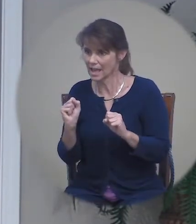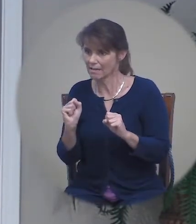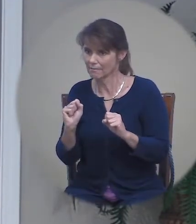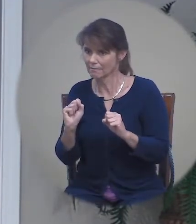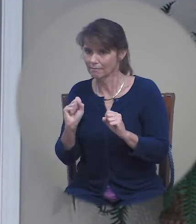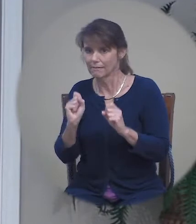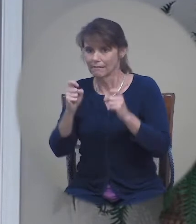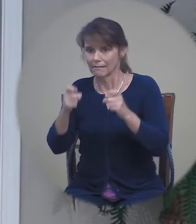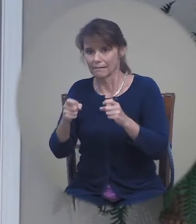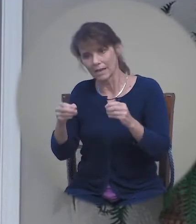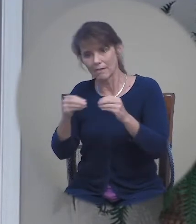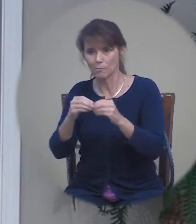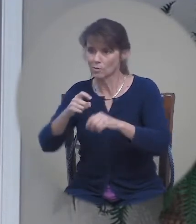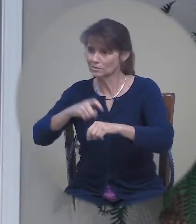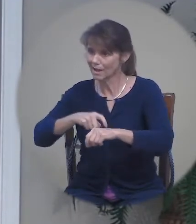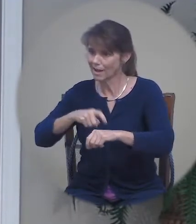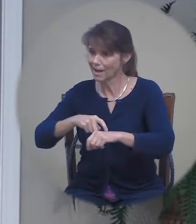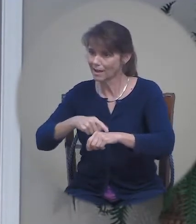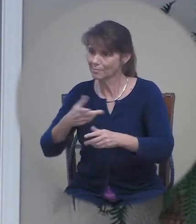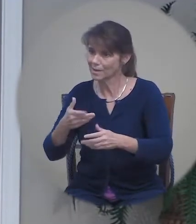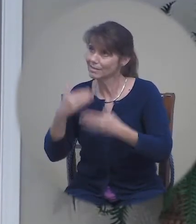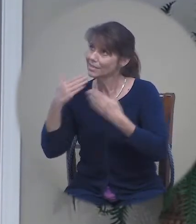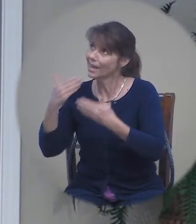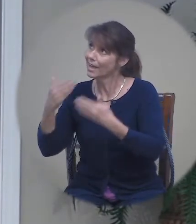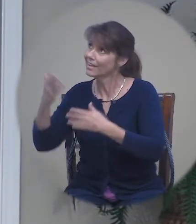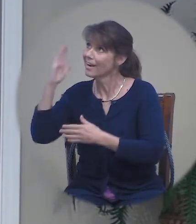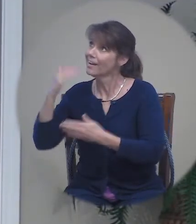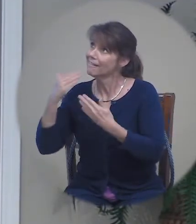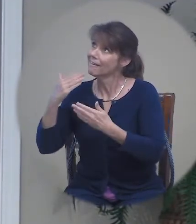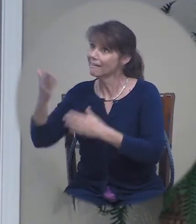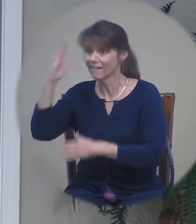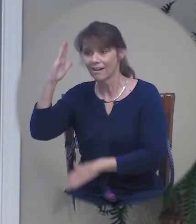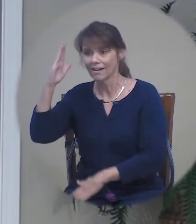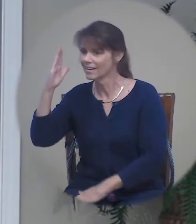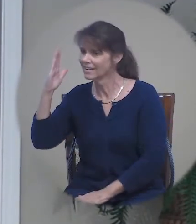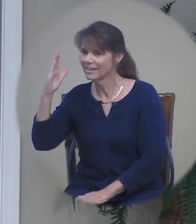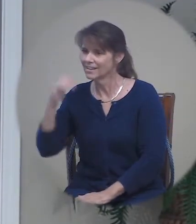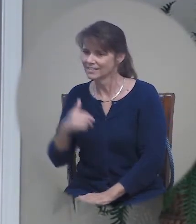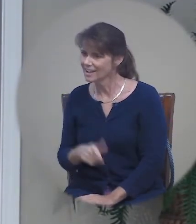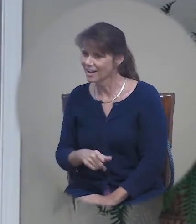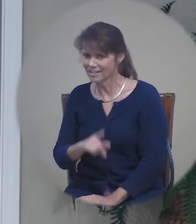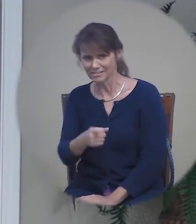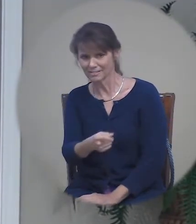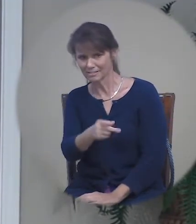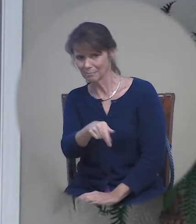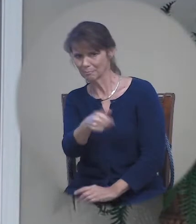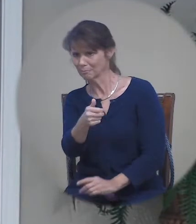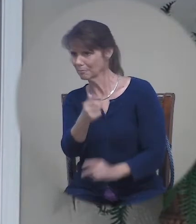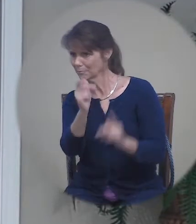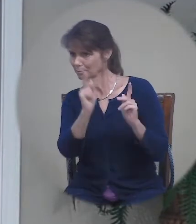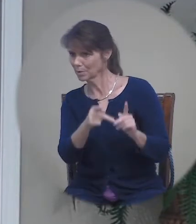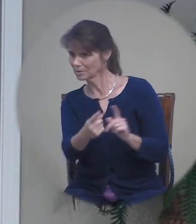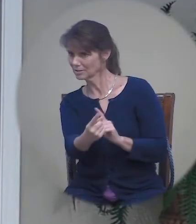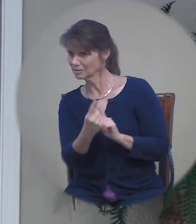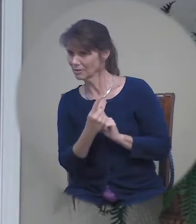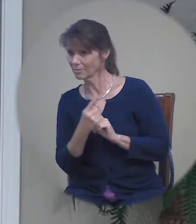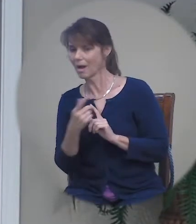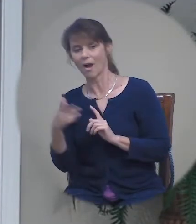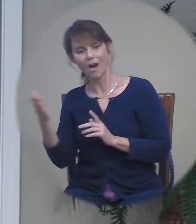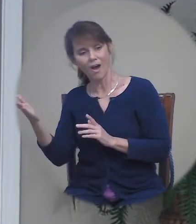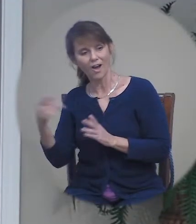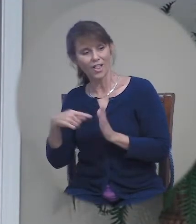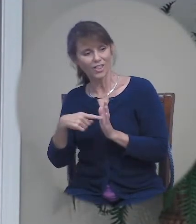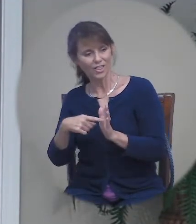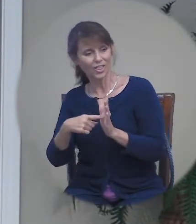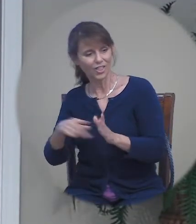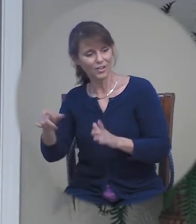a Nebuchadnezzar kind of moment. He was going in and showing all this treasure and say, look at everything I've done, instead of everything